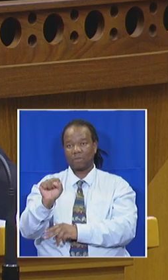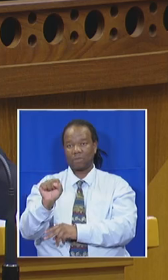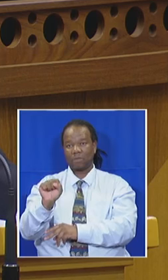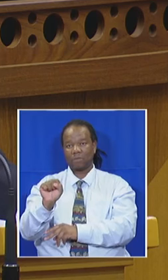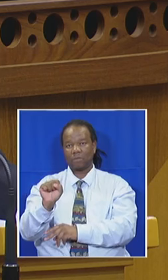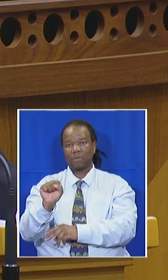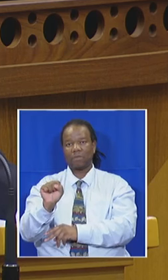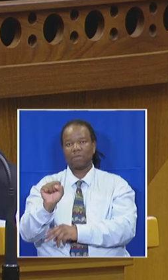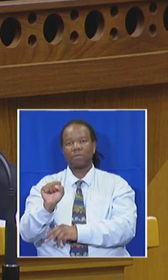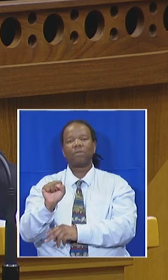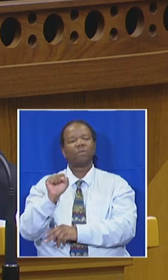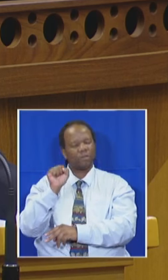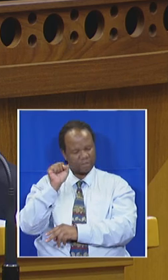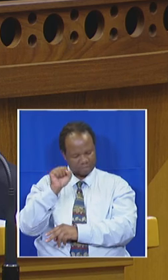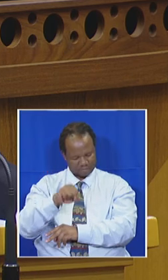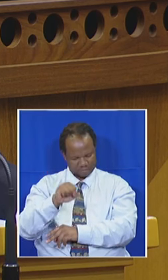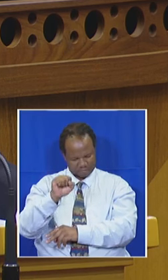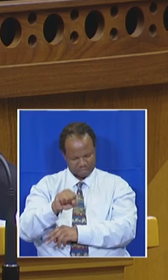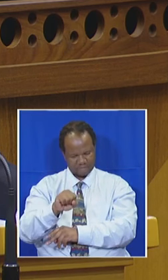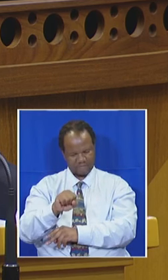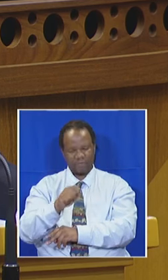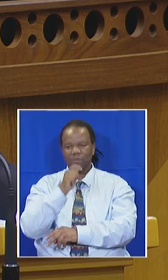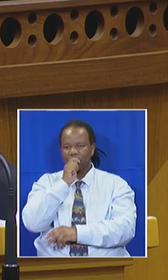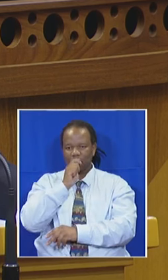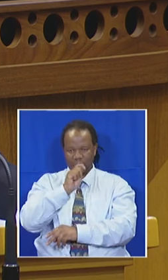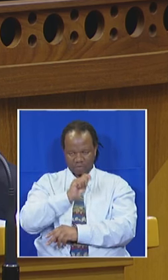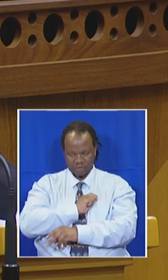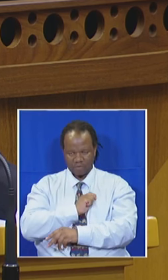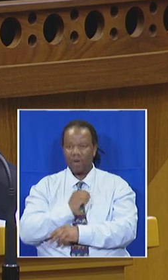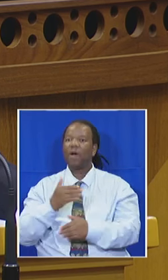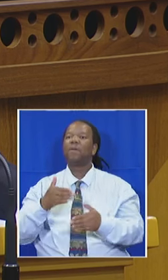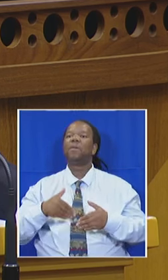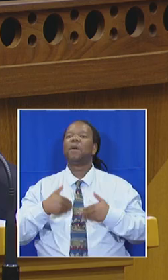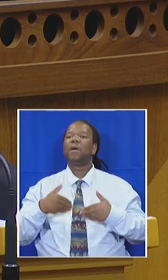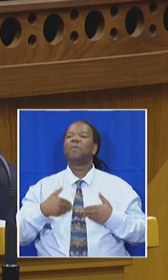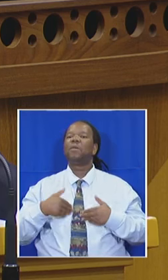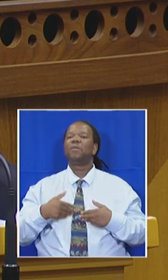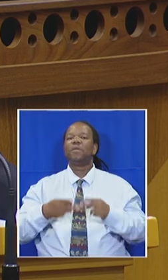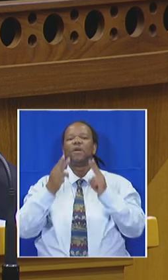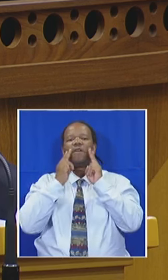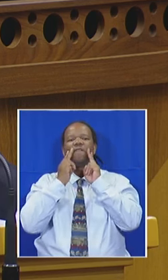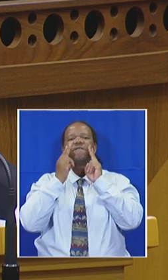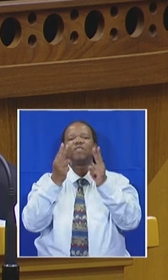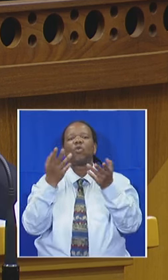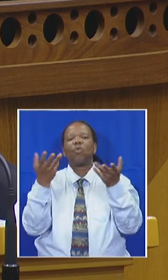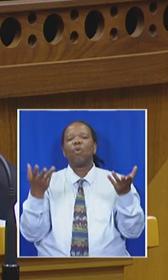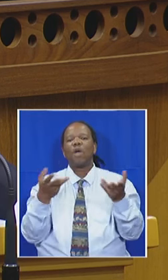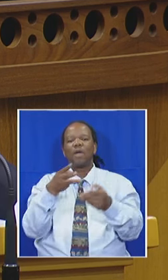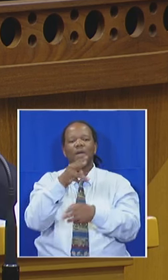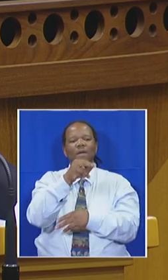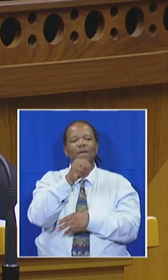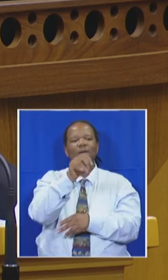indeed, I am happy that I visited Nyanga Police Station on